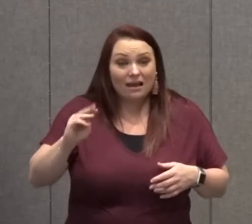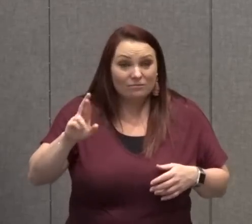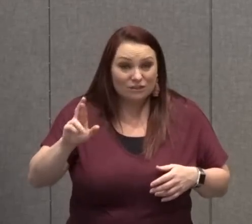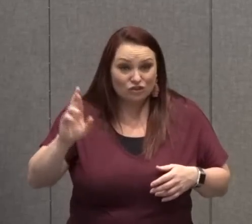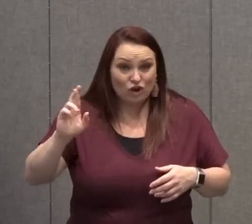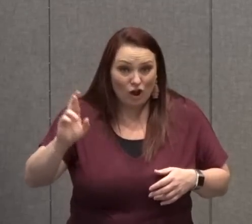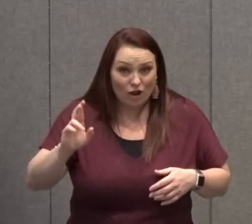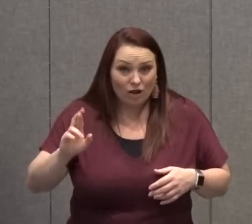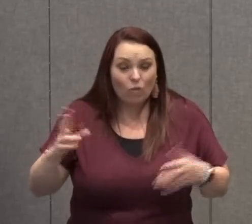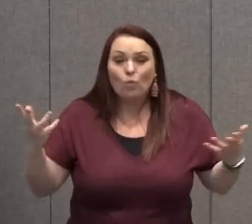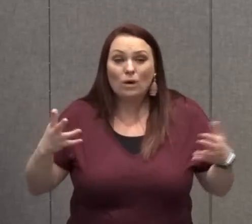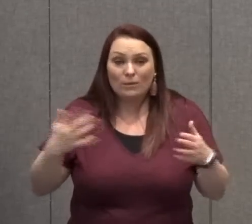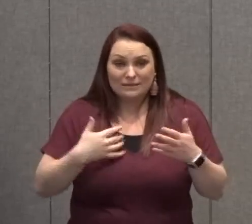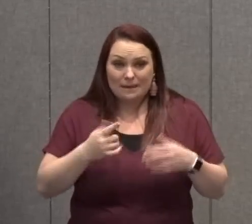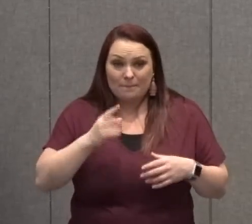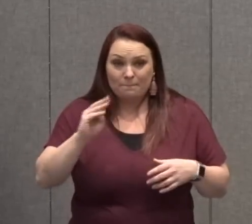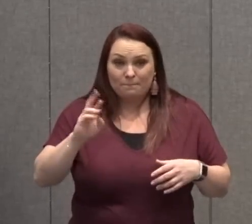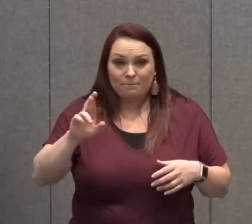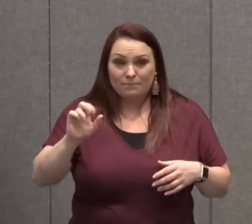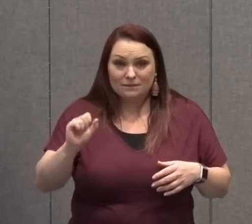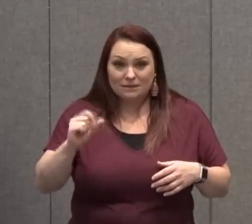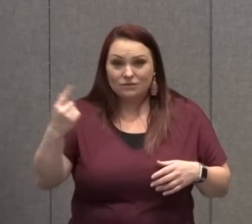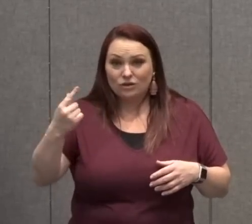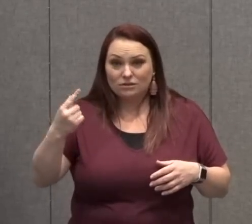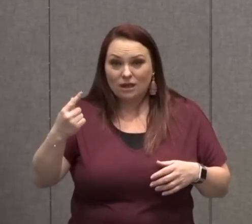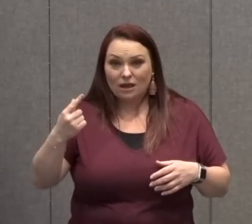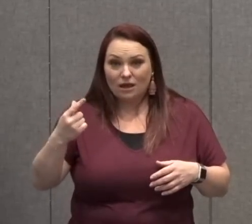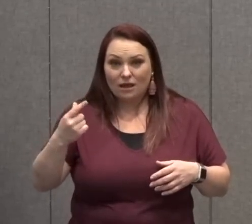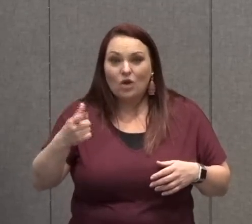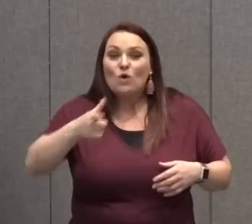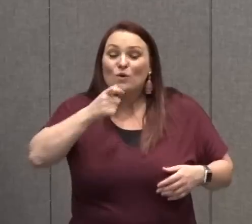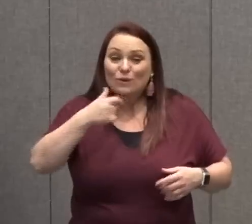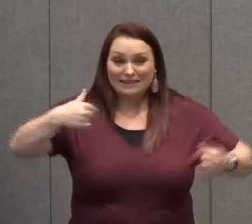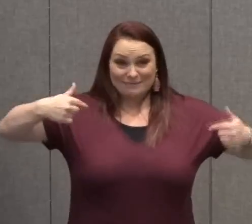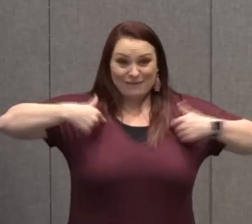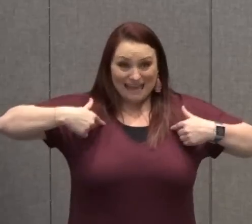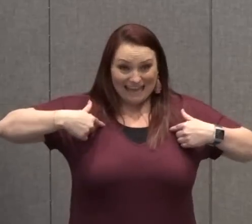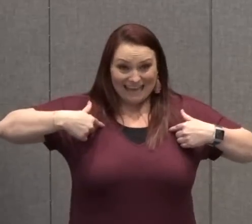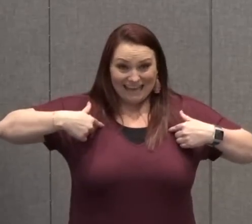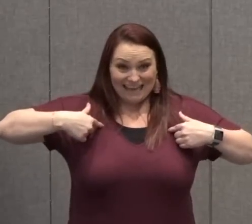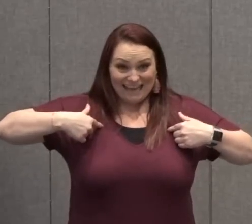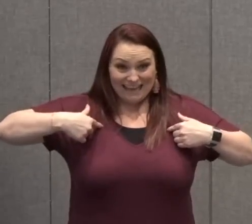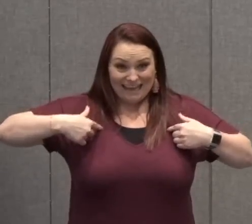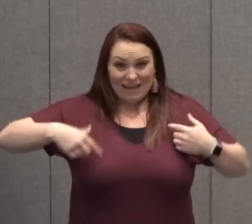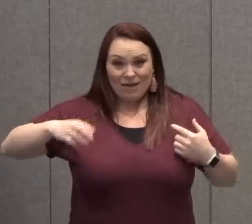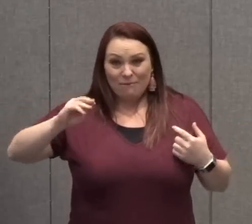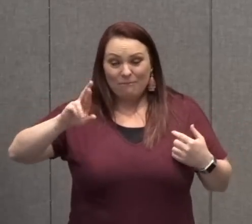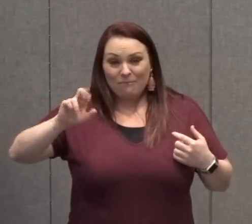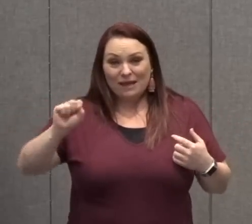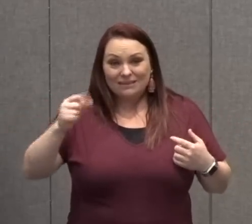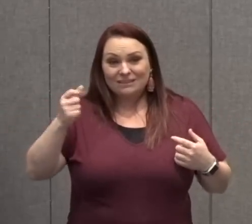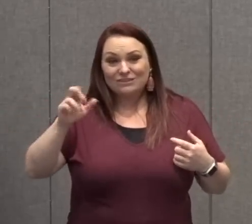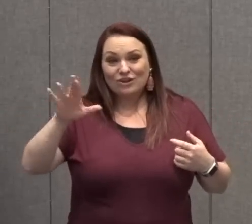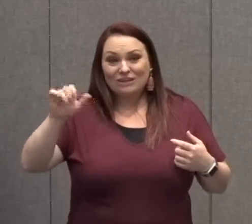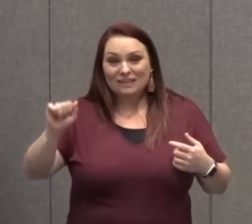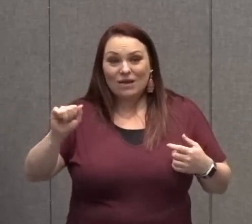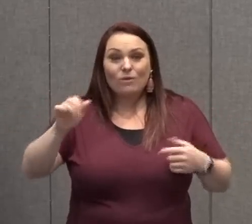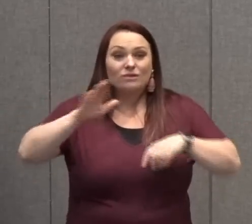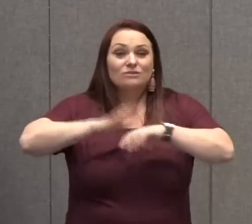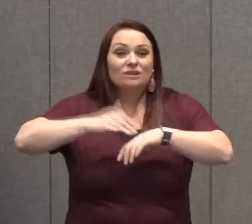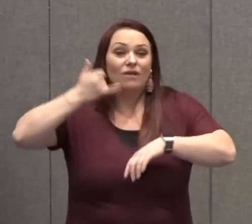Ms. Garcia who is Ms. Garcia when I was on the phone ordering online oh